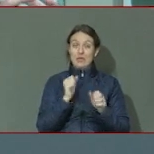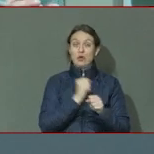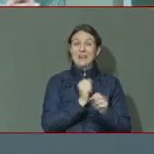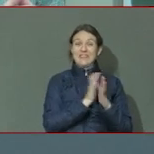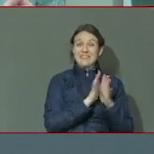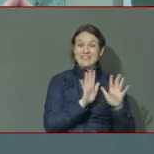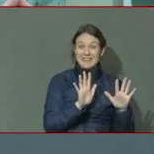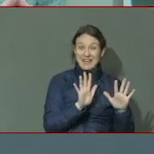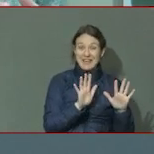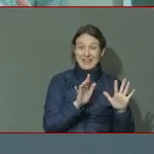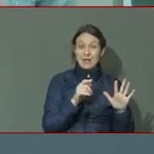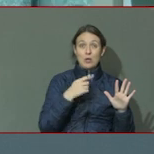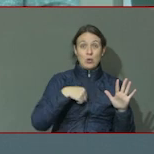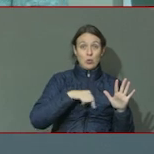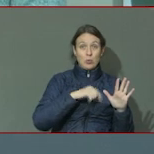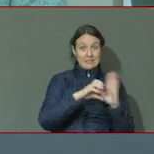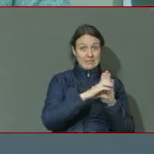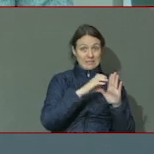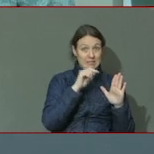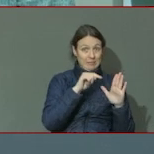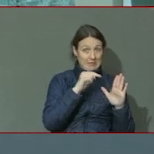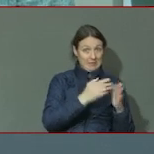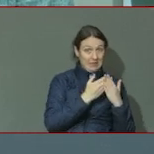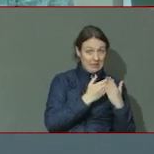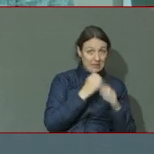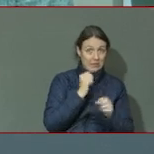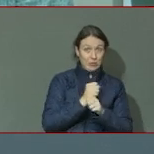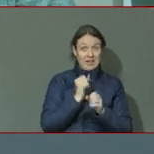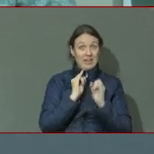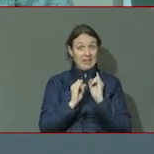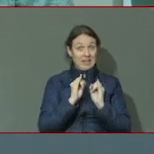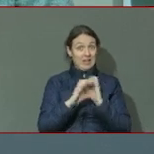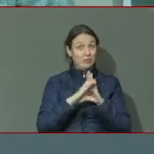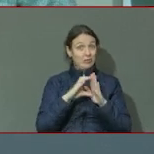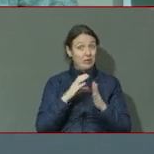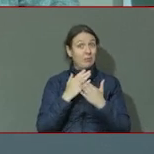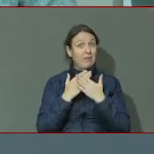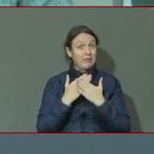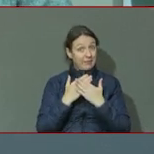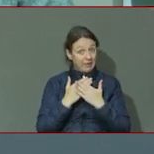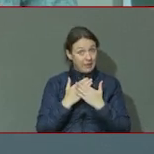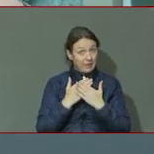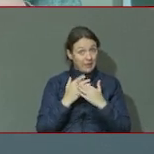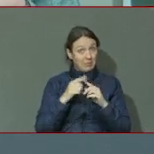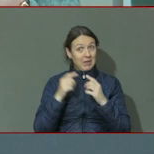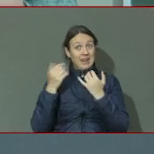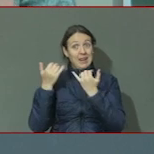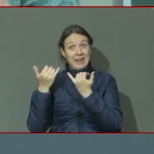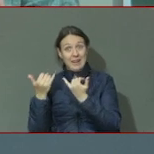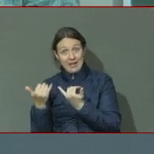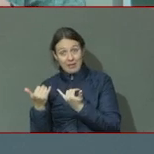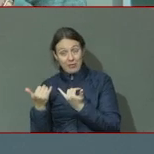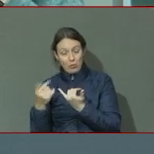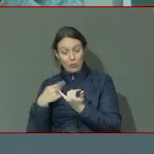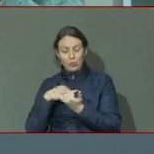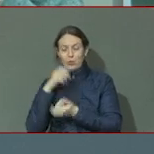we did a separate chapter. In grade 11, we did a separate chapter. But now, we